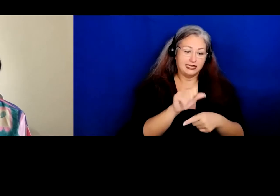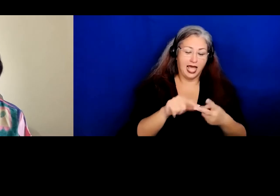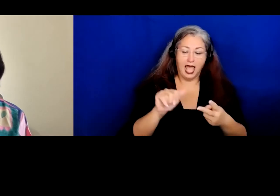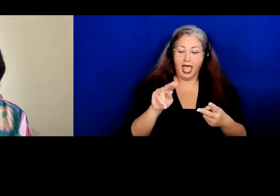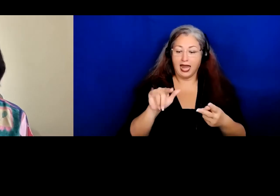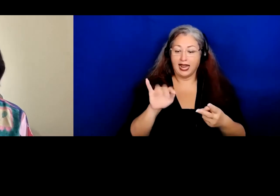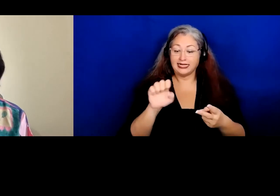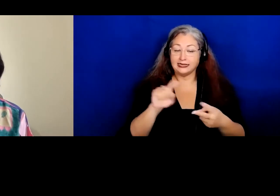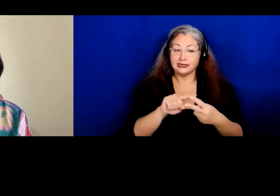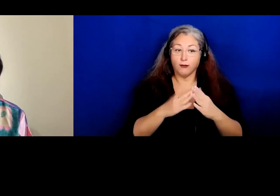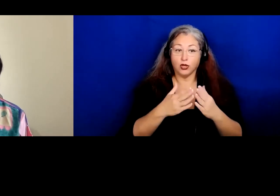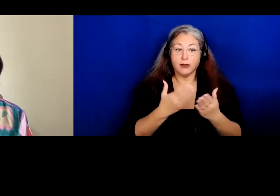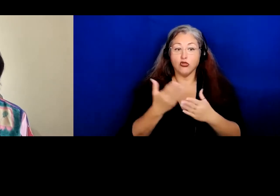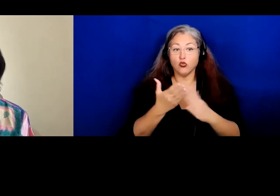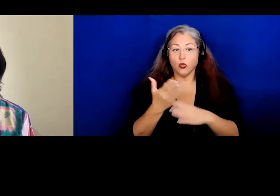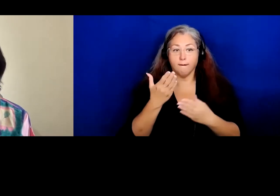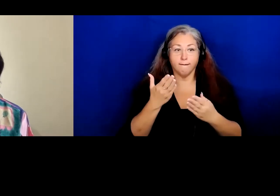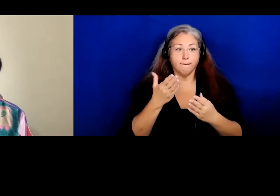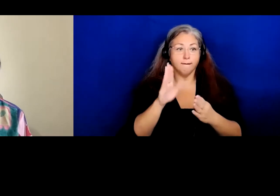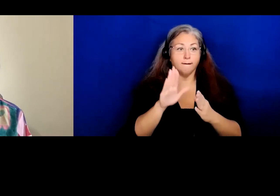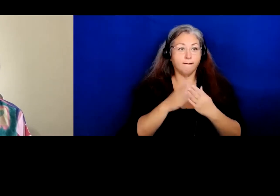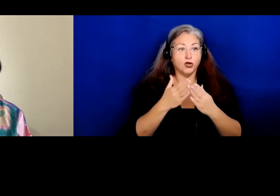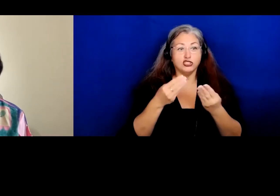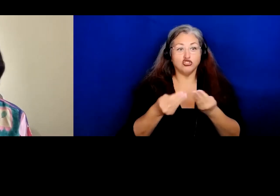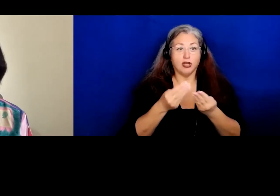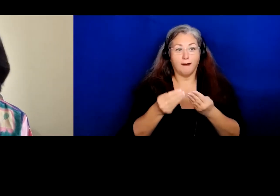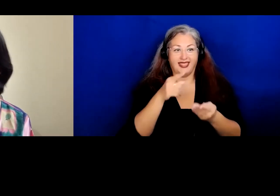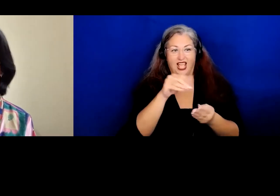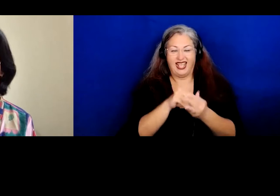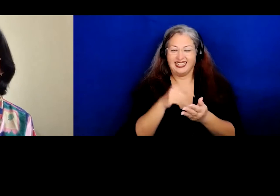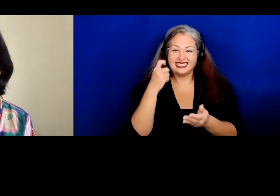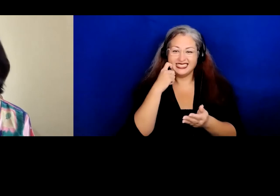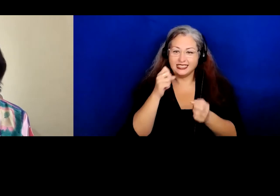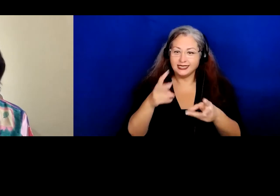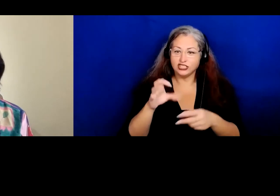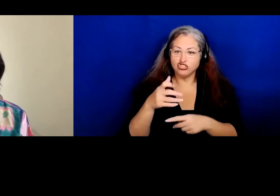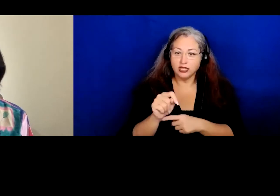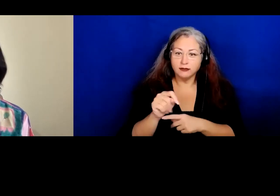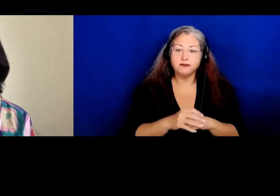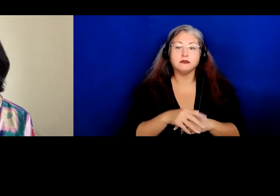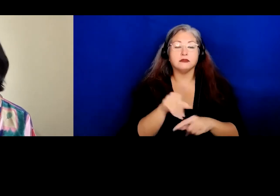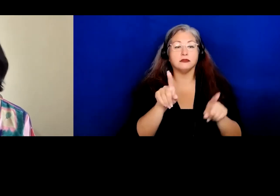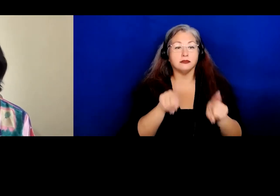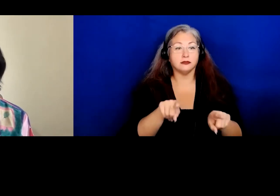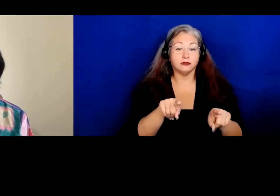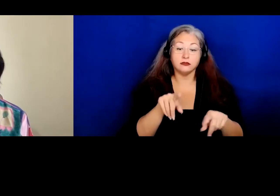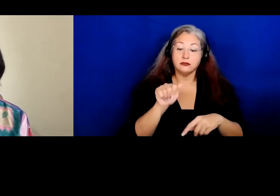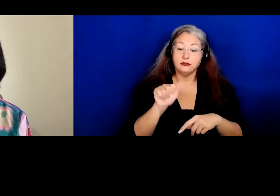which you can do via the bookshop link my colleague just dropped into the chat. You can also find out more by visiting us